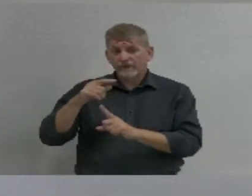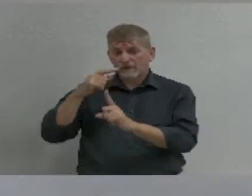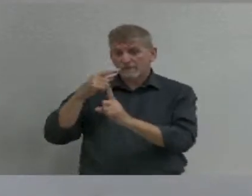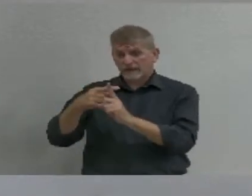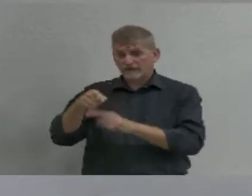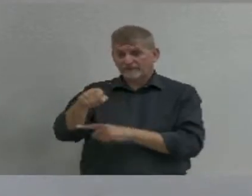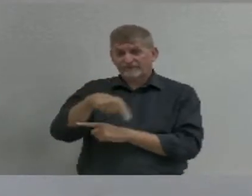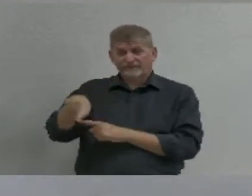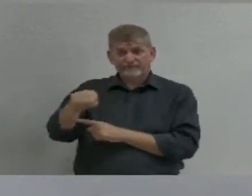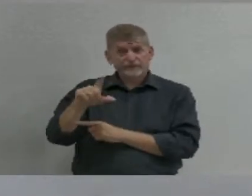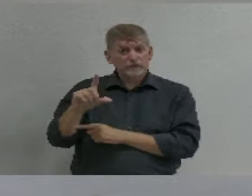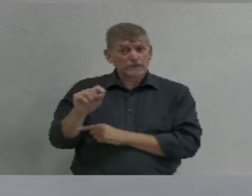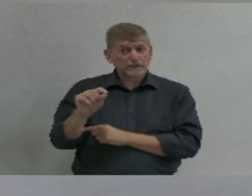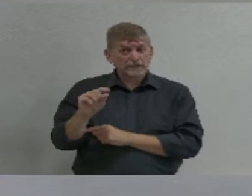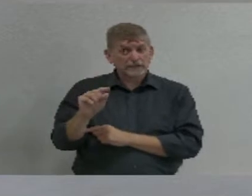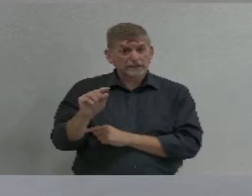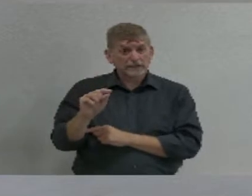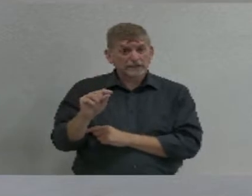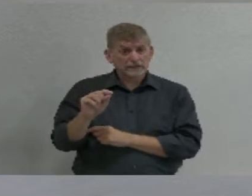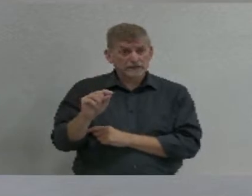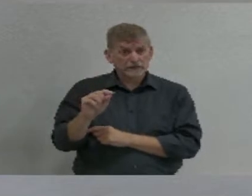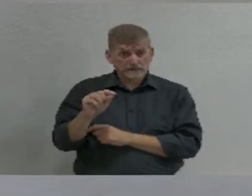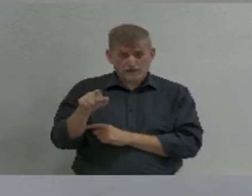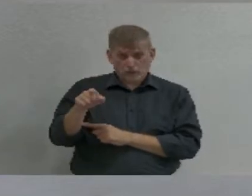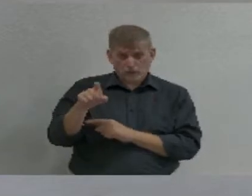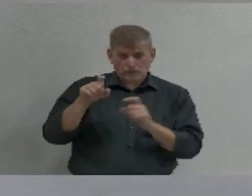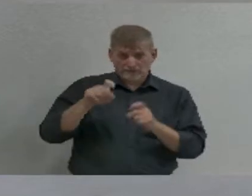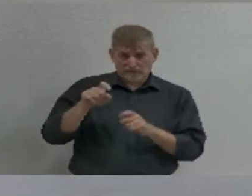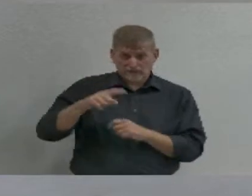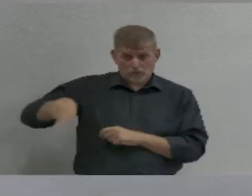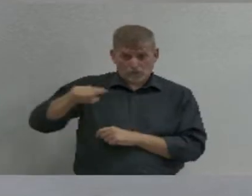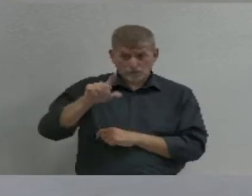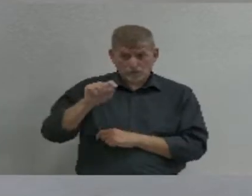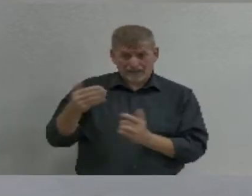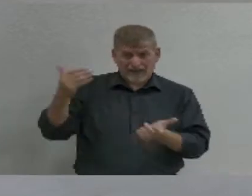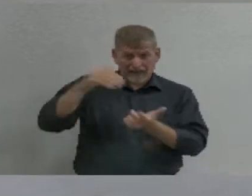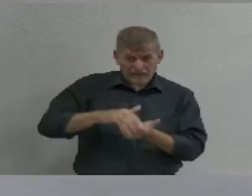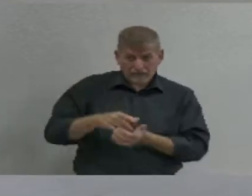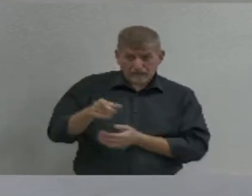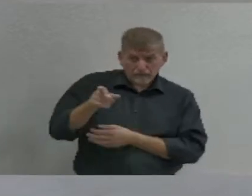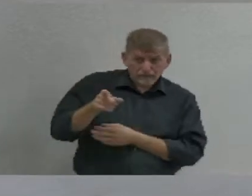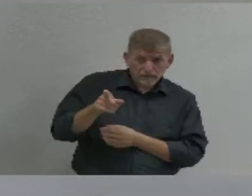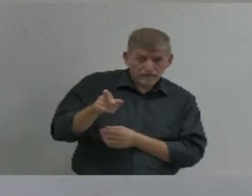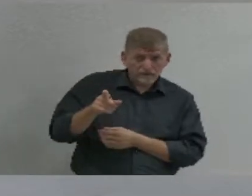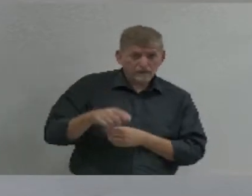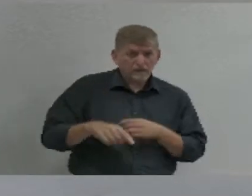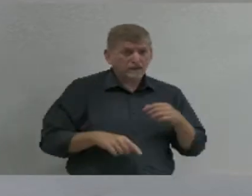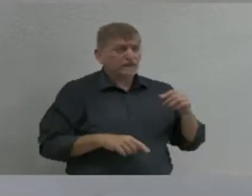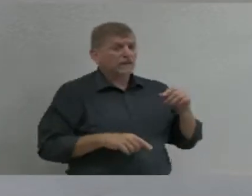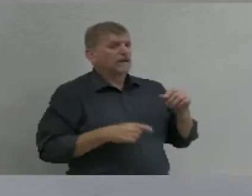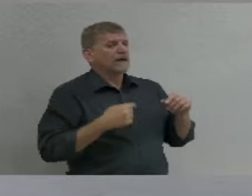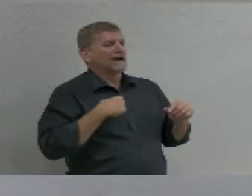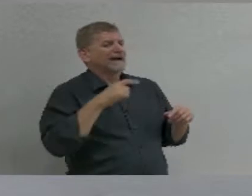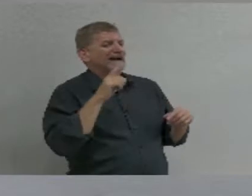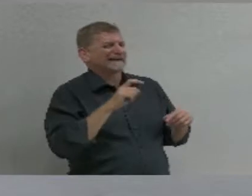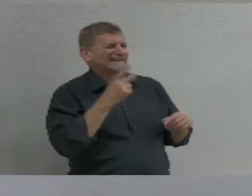day? Well, we're pretty optimized as much as possible, but we'd have to see what the numbers would look like. Okay.